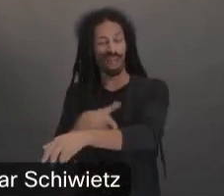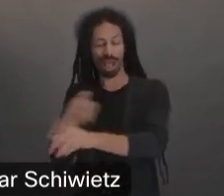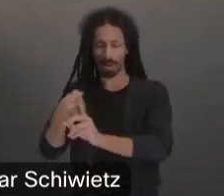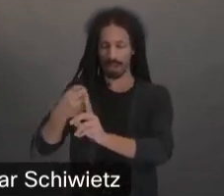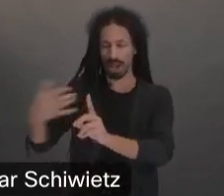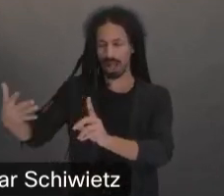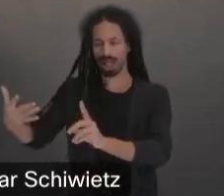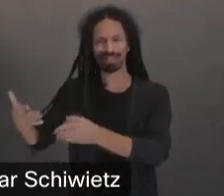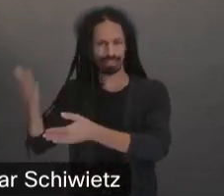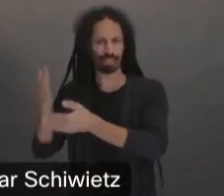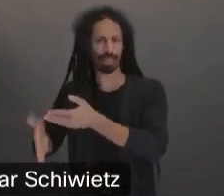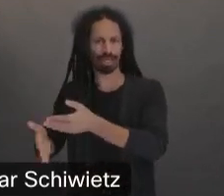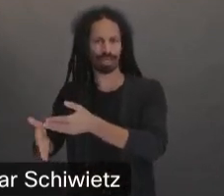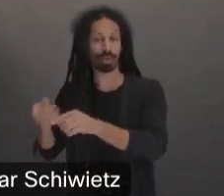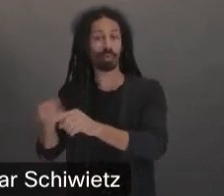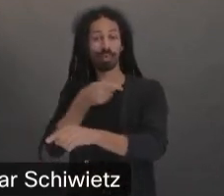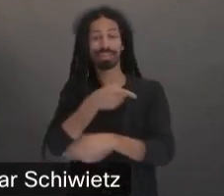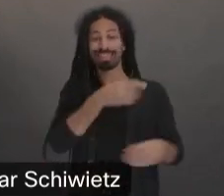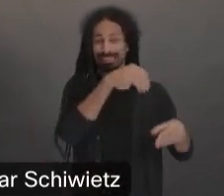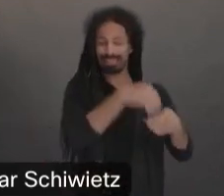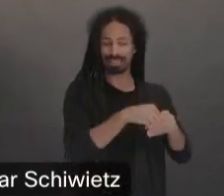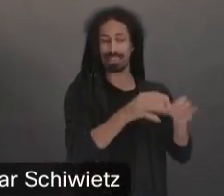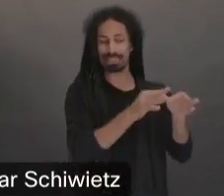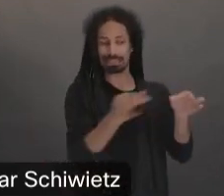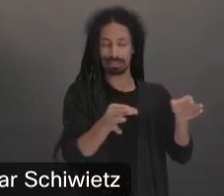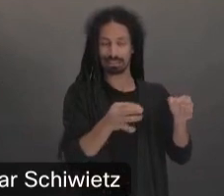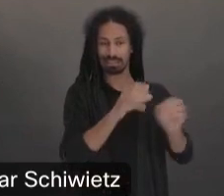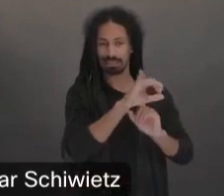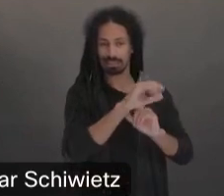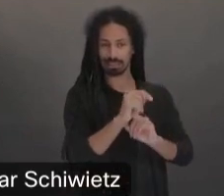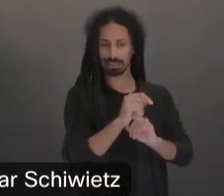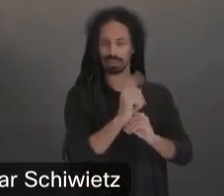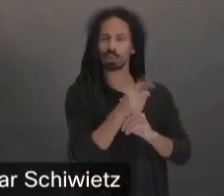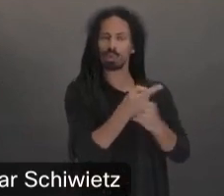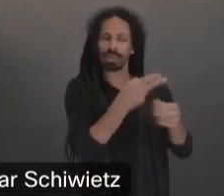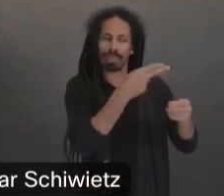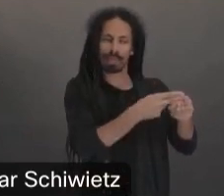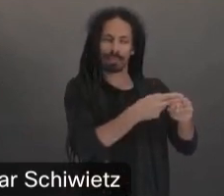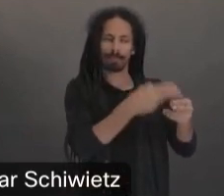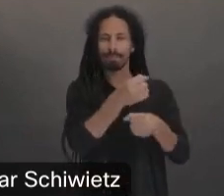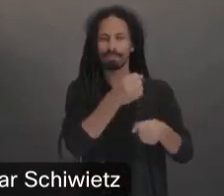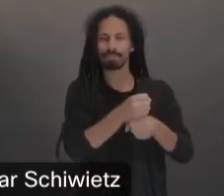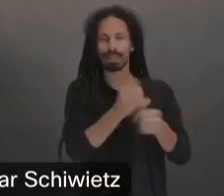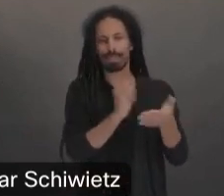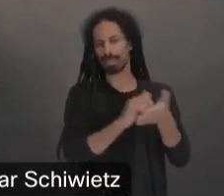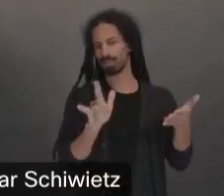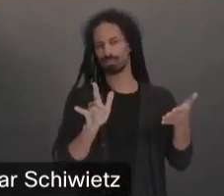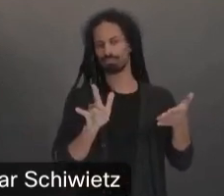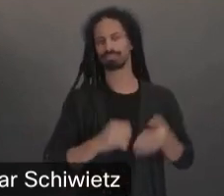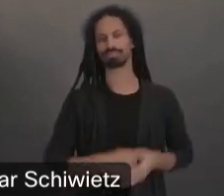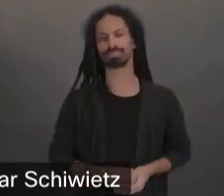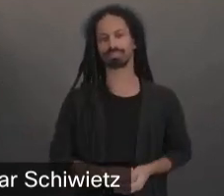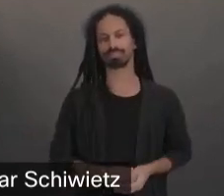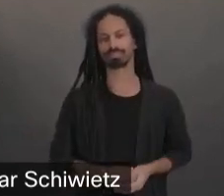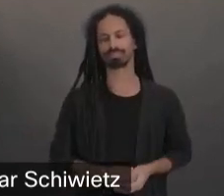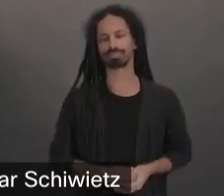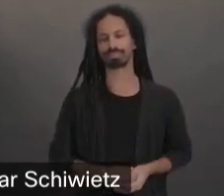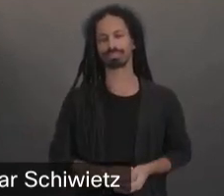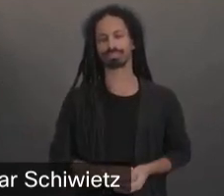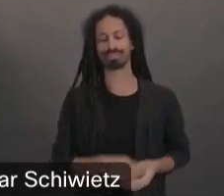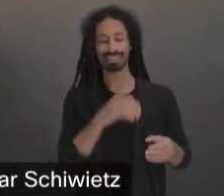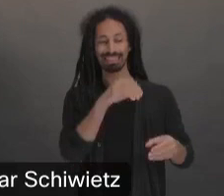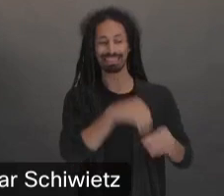information, whereas the in-text citation just had the author and date. The in-text citations allow